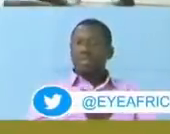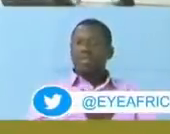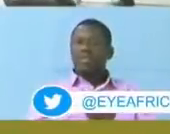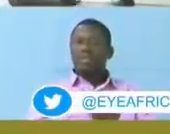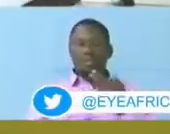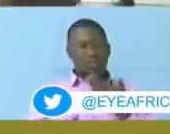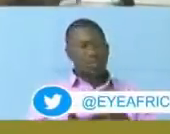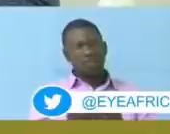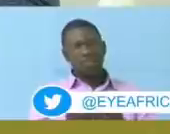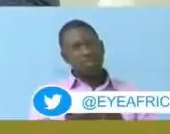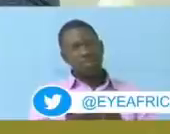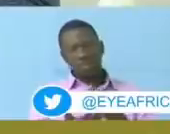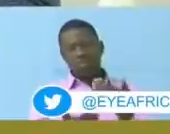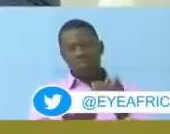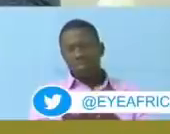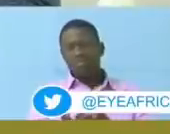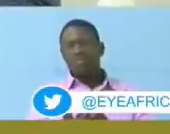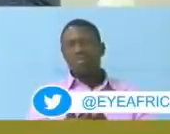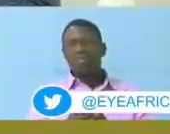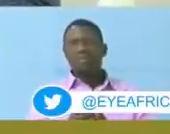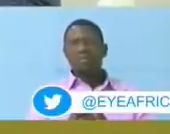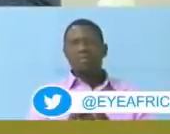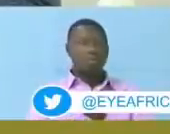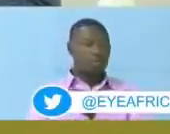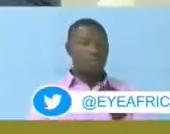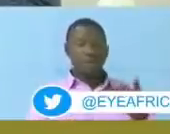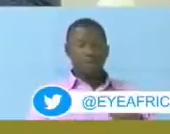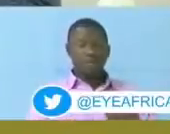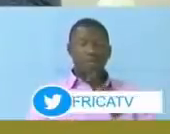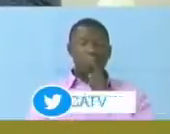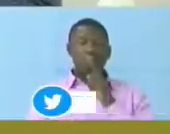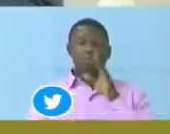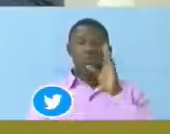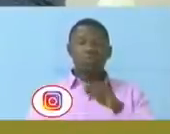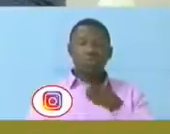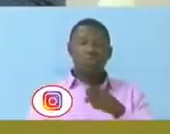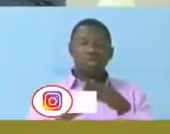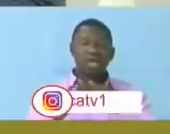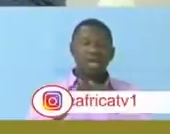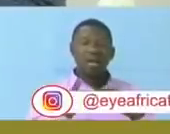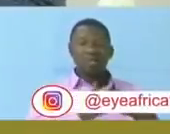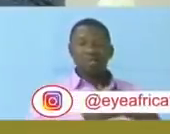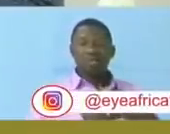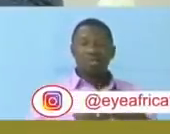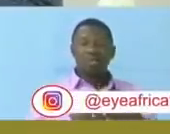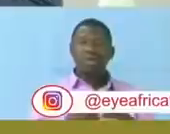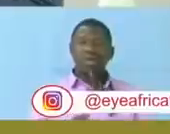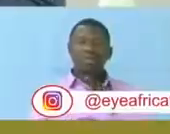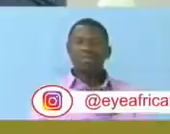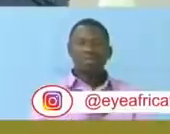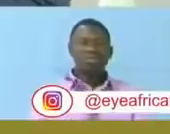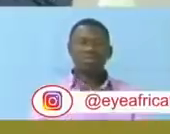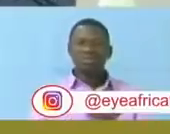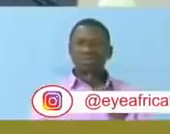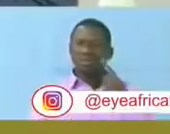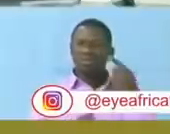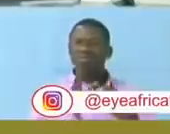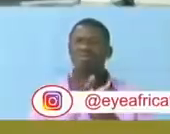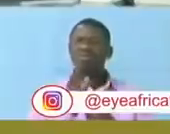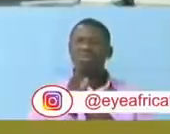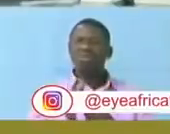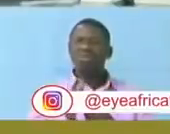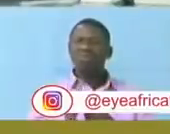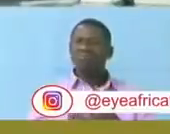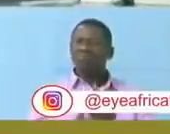listing. Because this is from people who have done those atrocities, and they are still, they are not that much remorseful in the way they